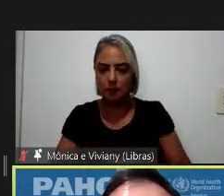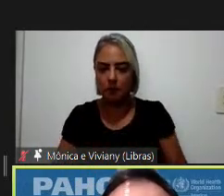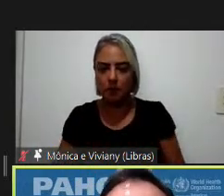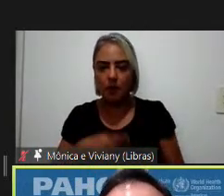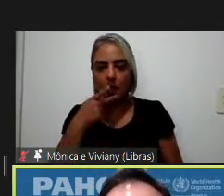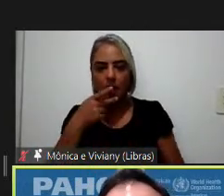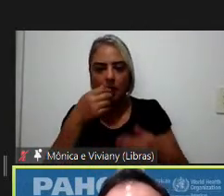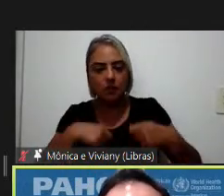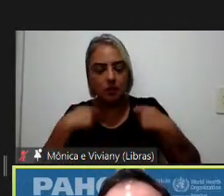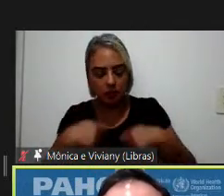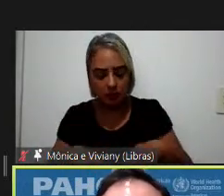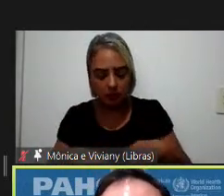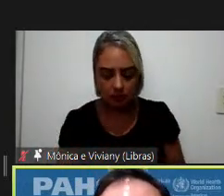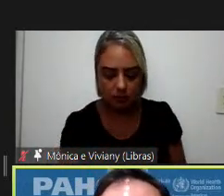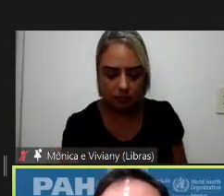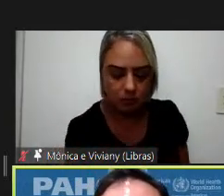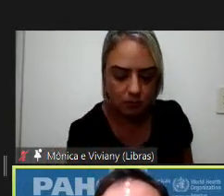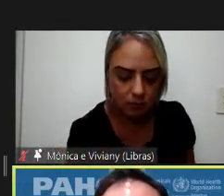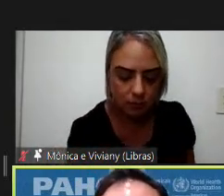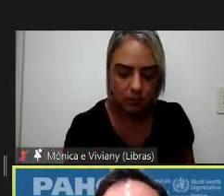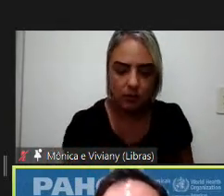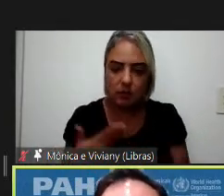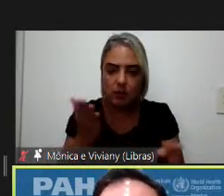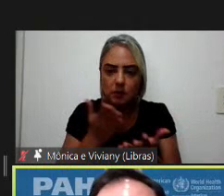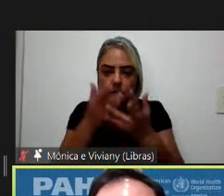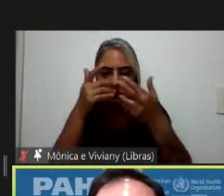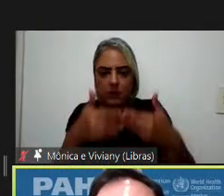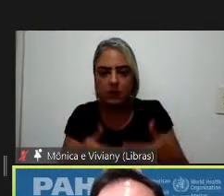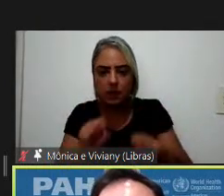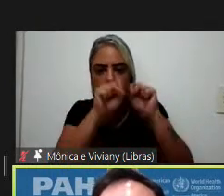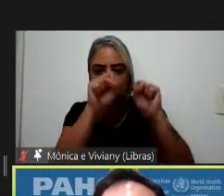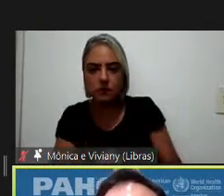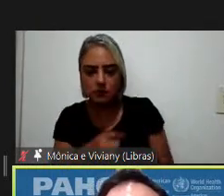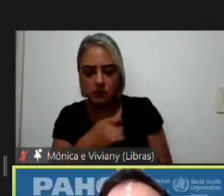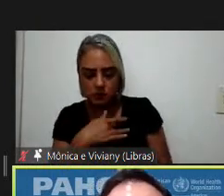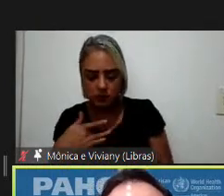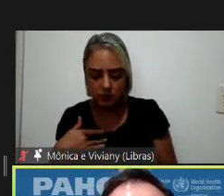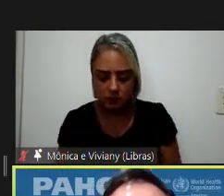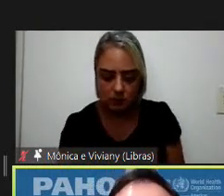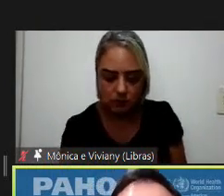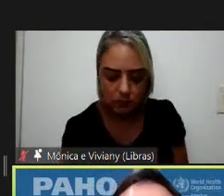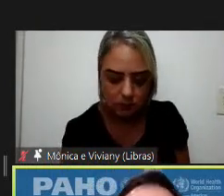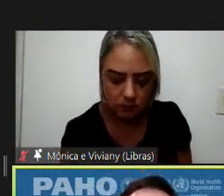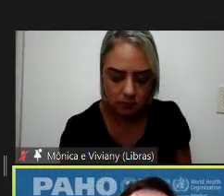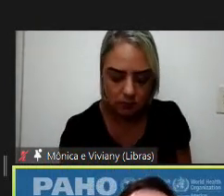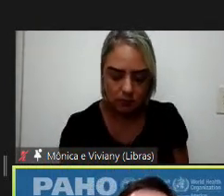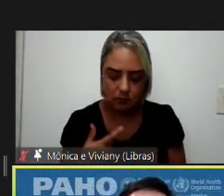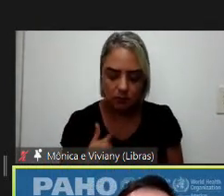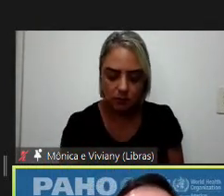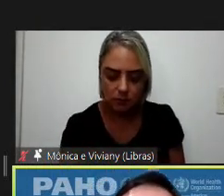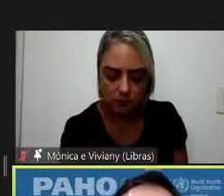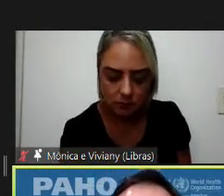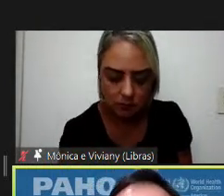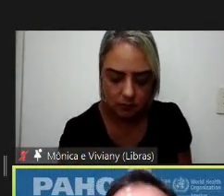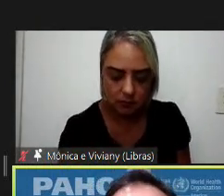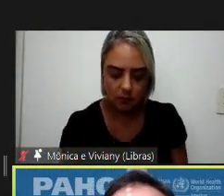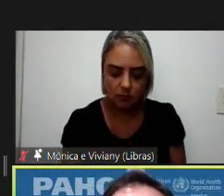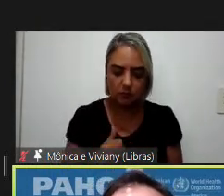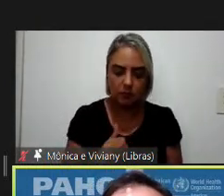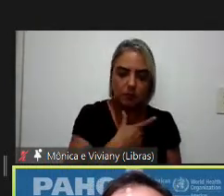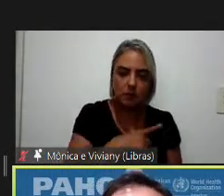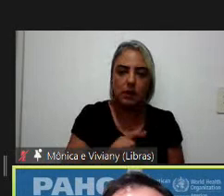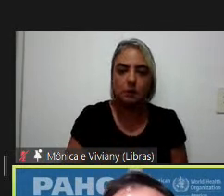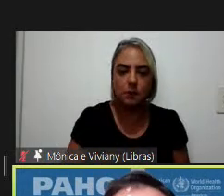were established talks about the necessity to put here these systems, health systems, so that we can reach